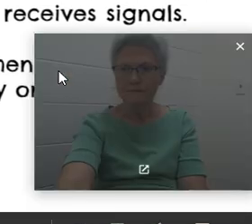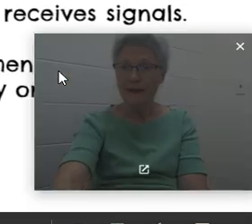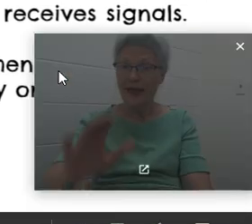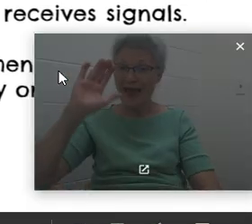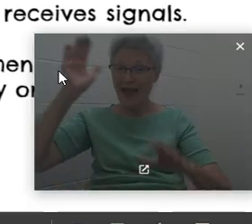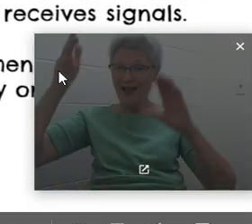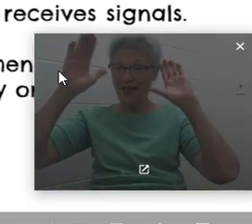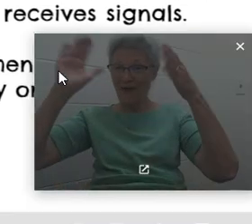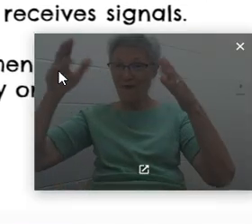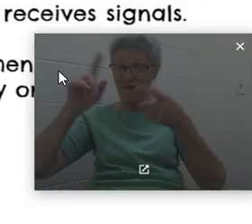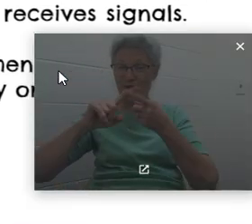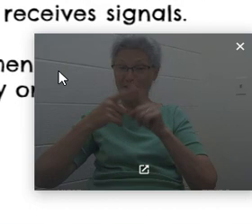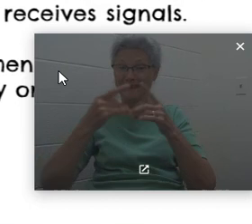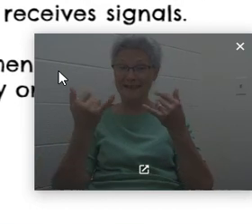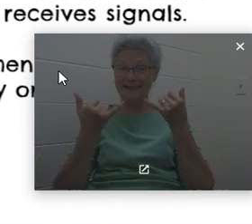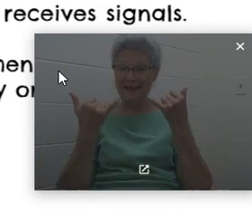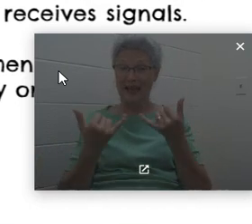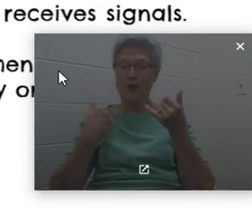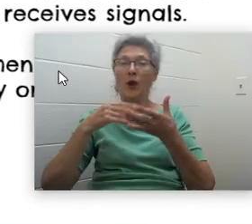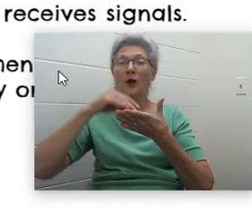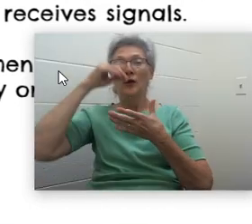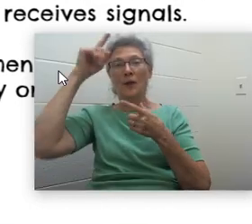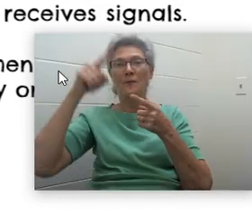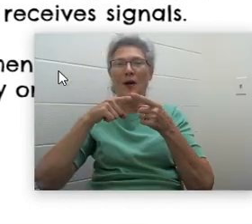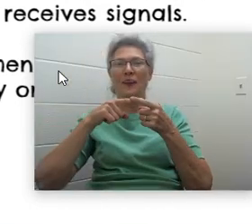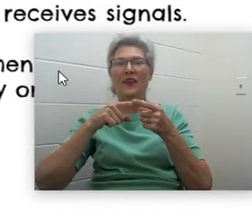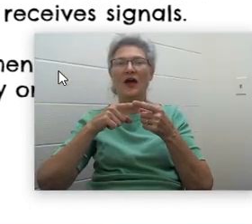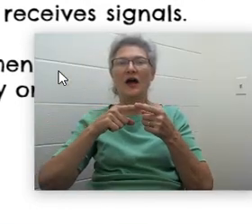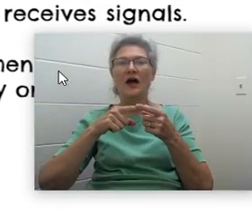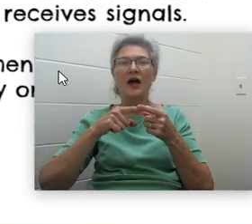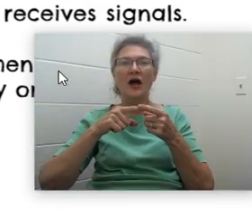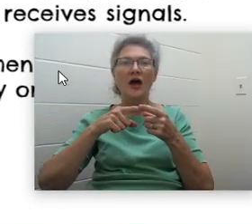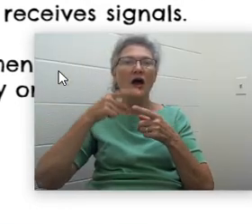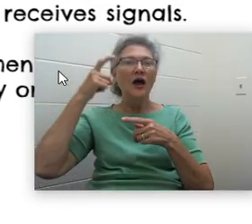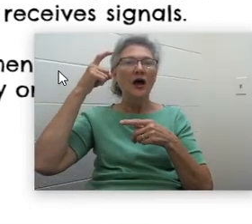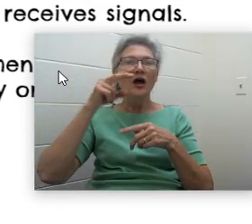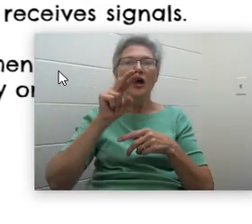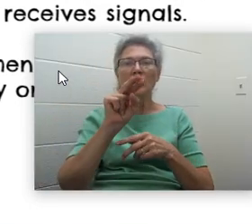Hello, friends. Today we'll learn about the nervous system.